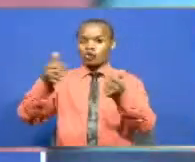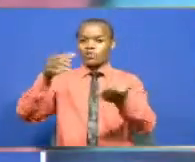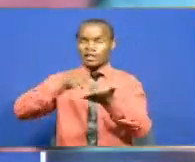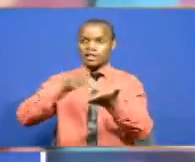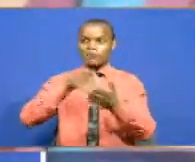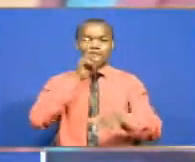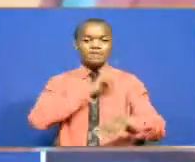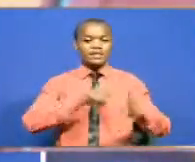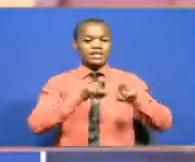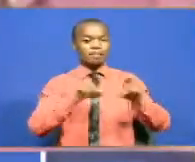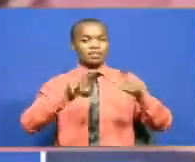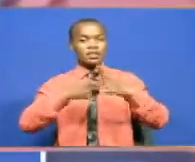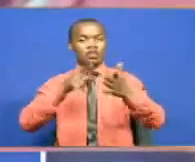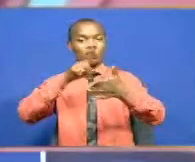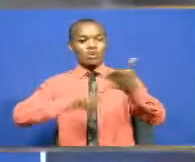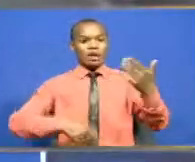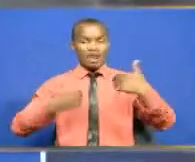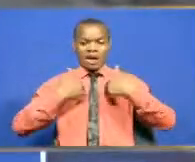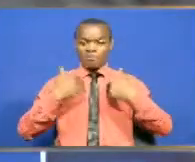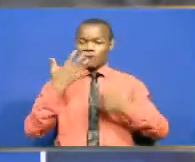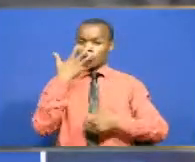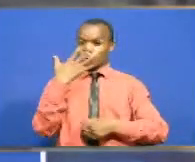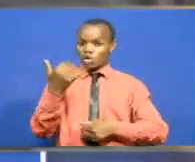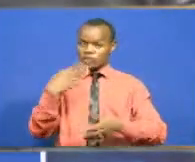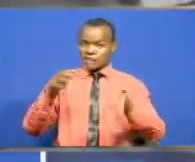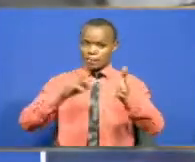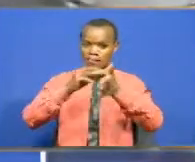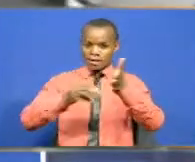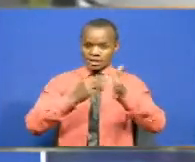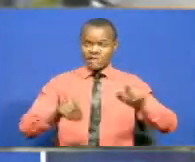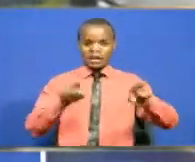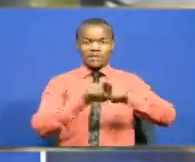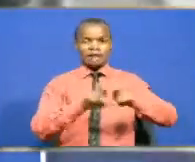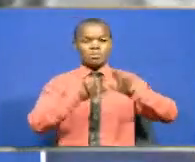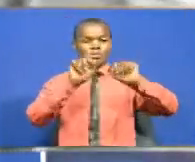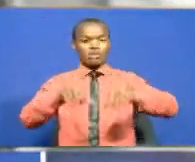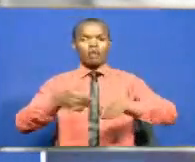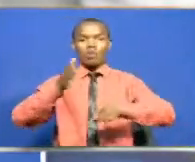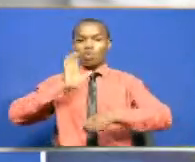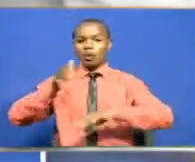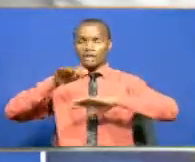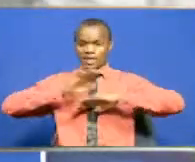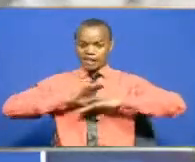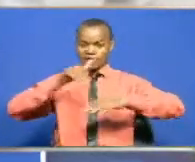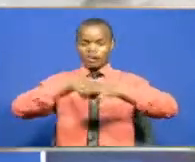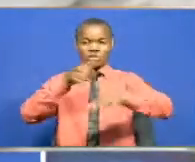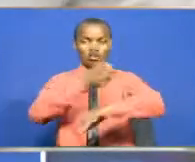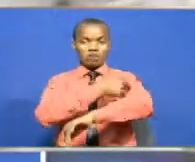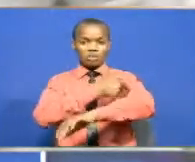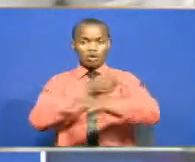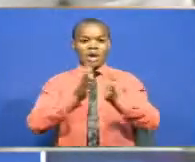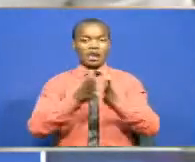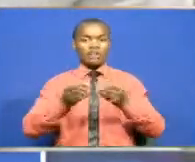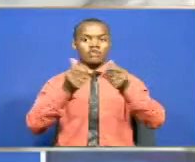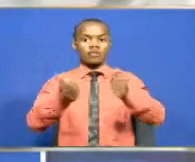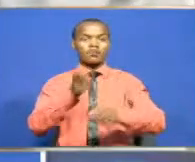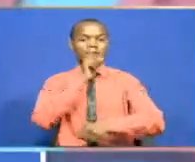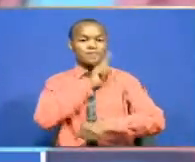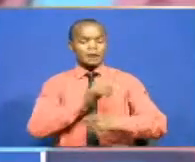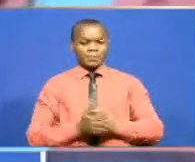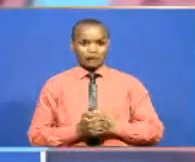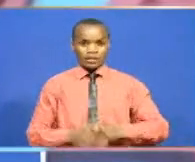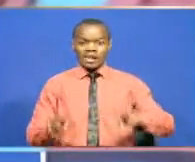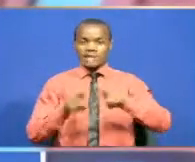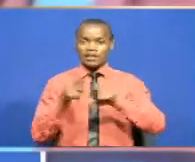demanded establishment of an oxygen plant and a fixed water supply at the hospital, which have been addressed. She also added that the